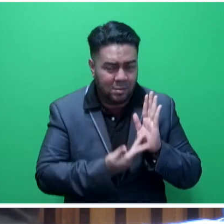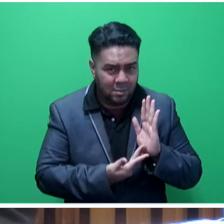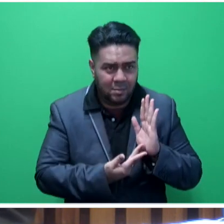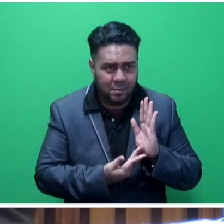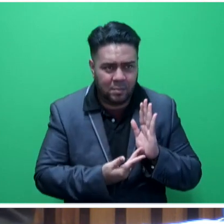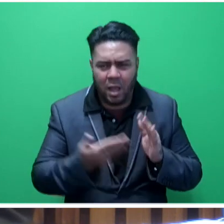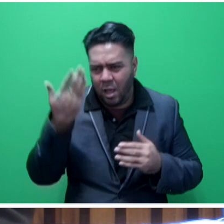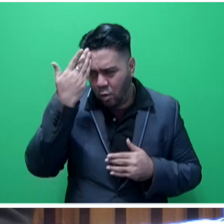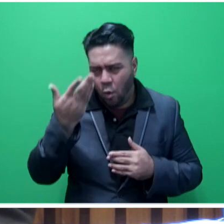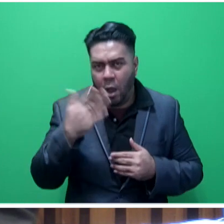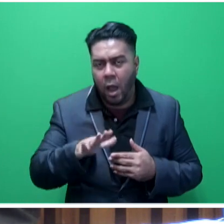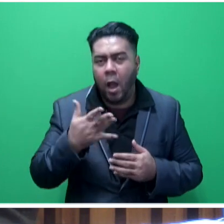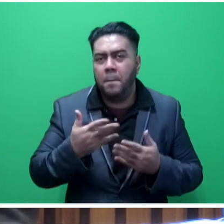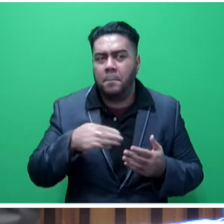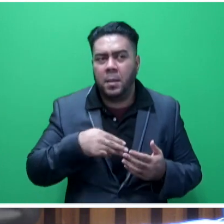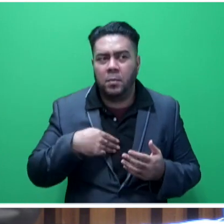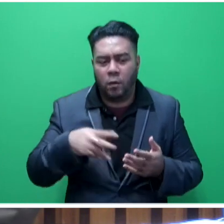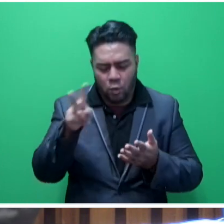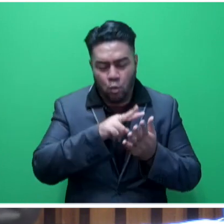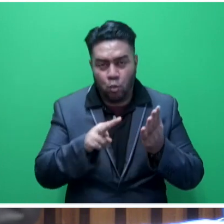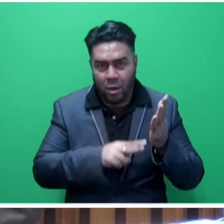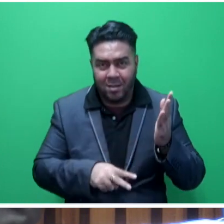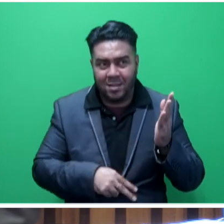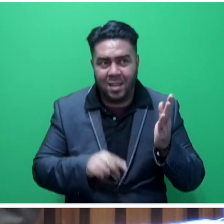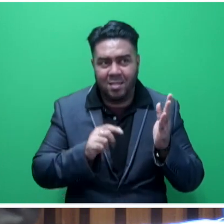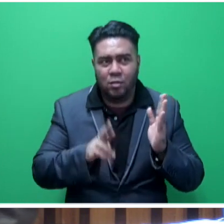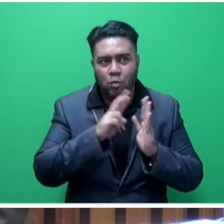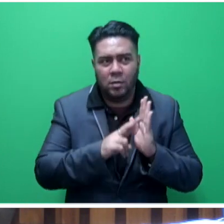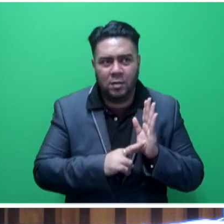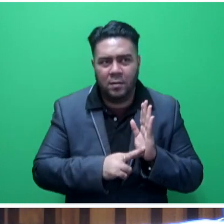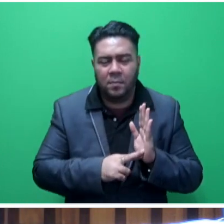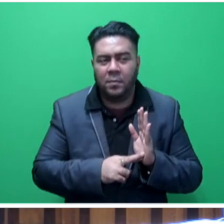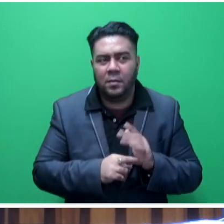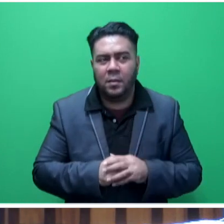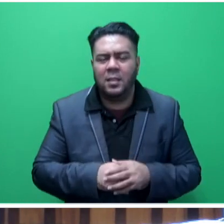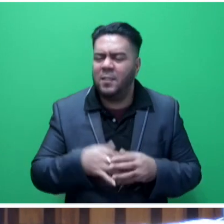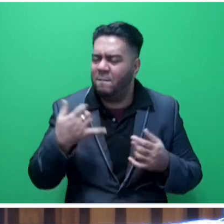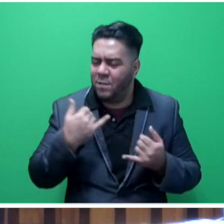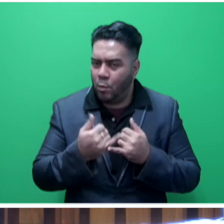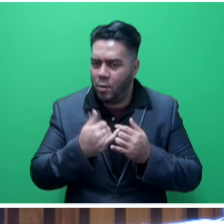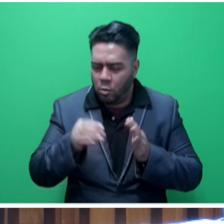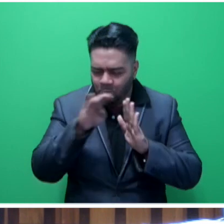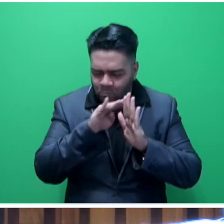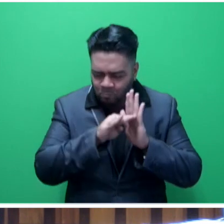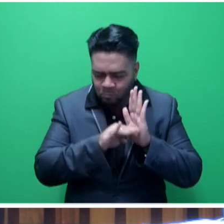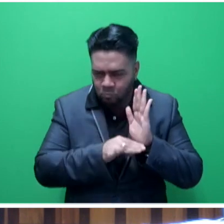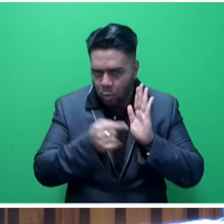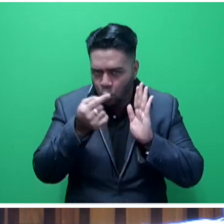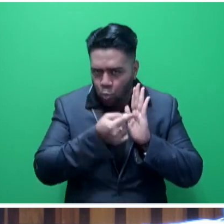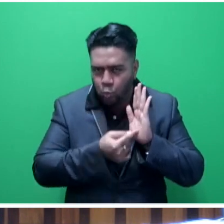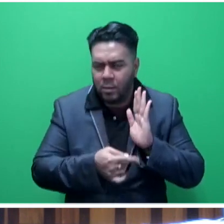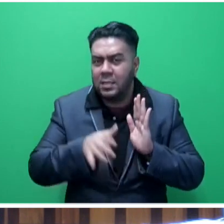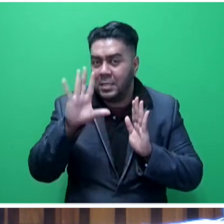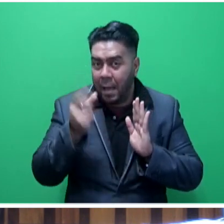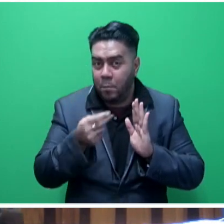don't know how many members of the opposition have actually read this particular set of regulations. It's very, very extensive. Of course, some of it goes back to